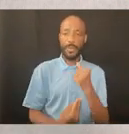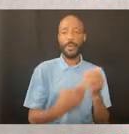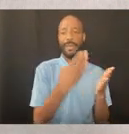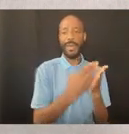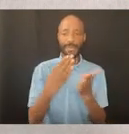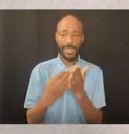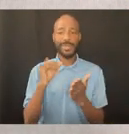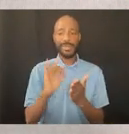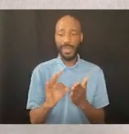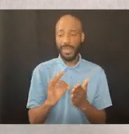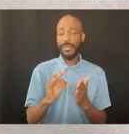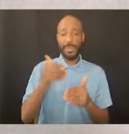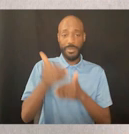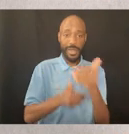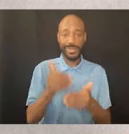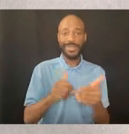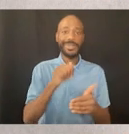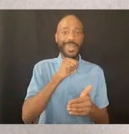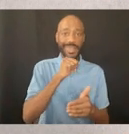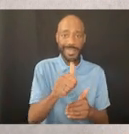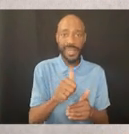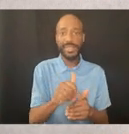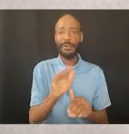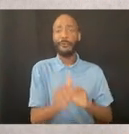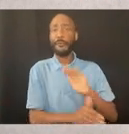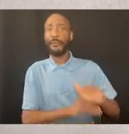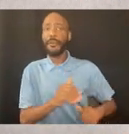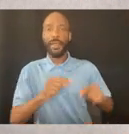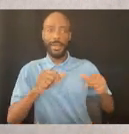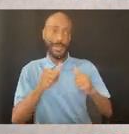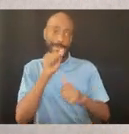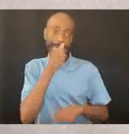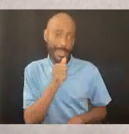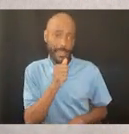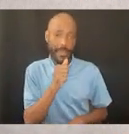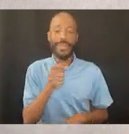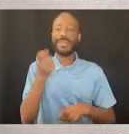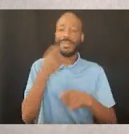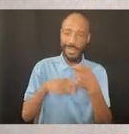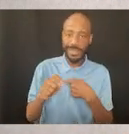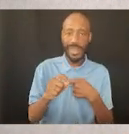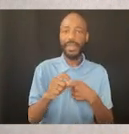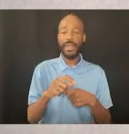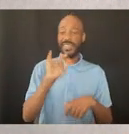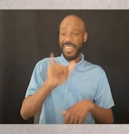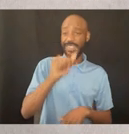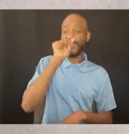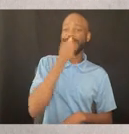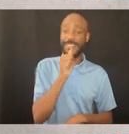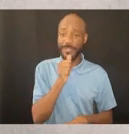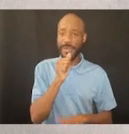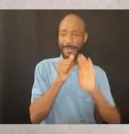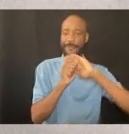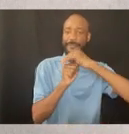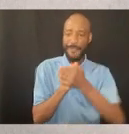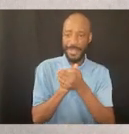suffering, instead adorning the thorny underside with gold. please. Our next artist is Bronte